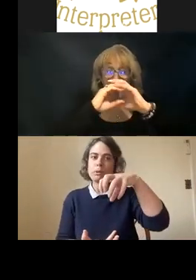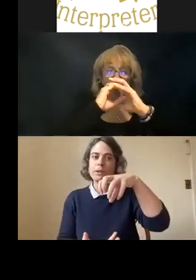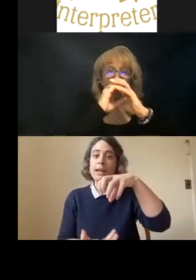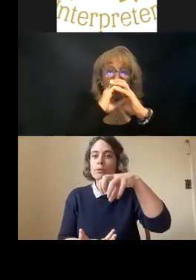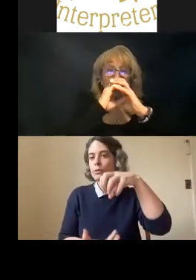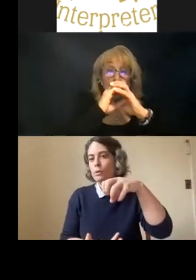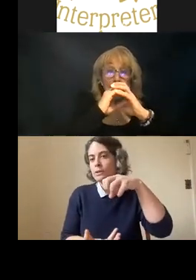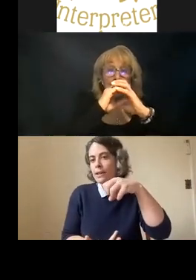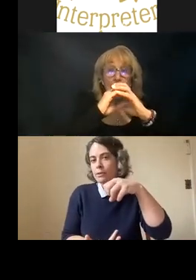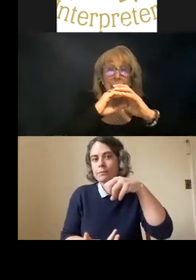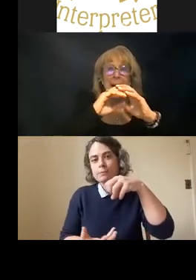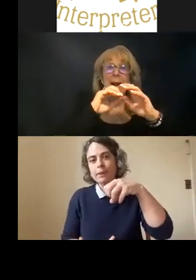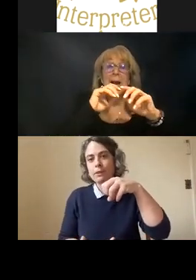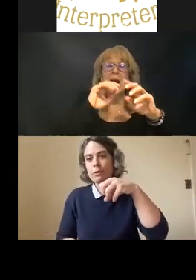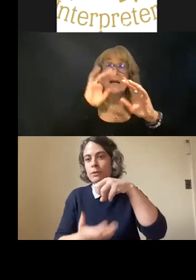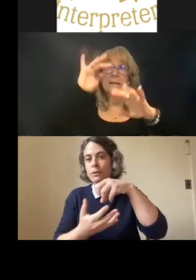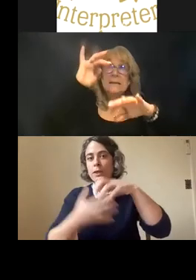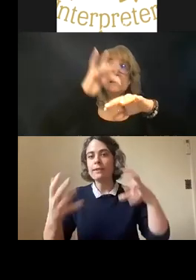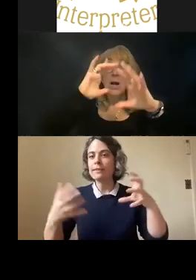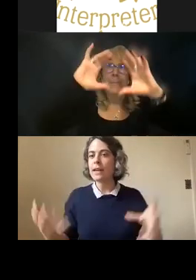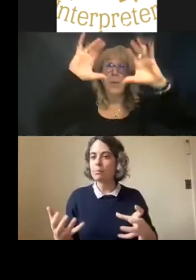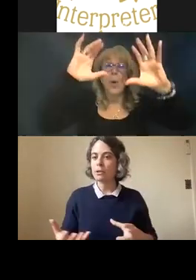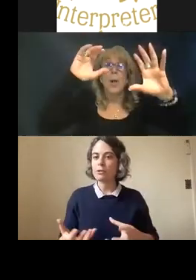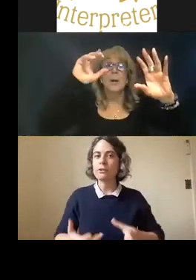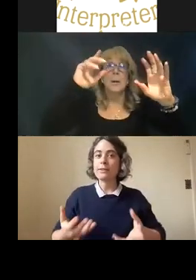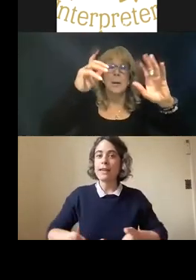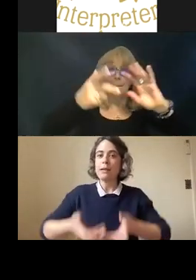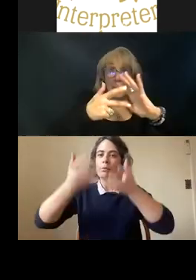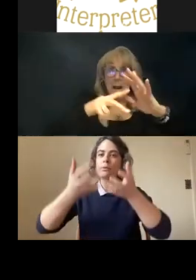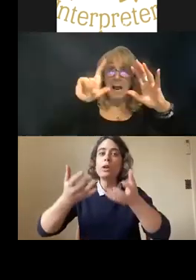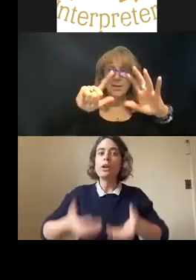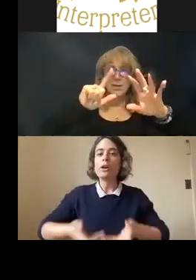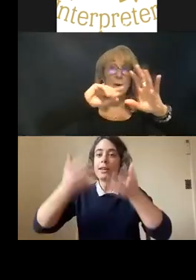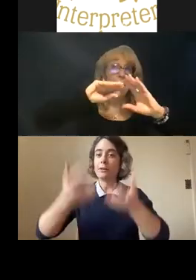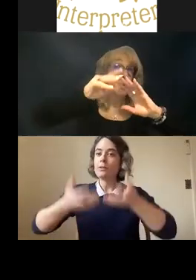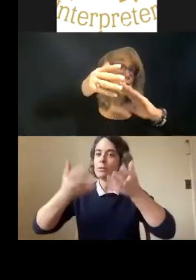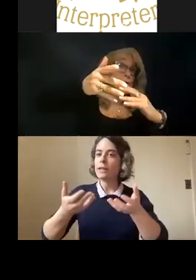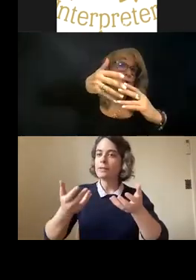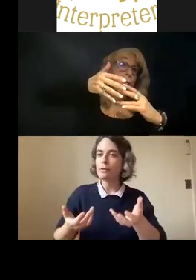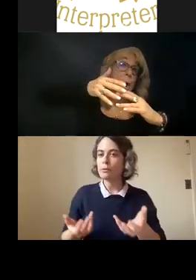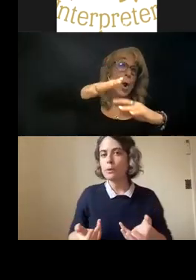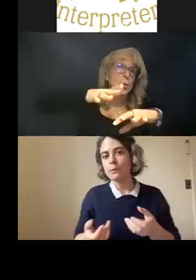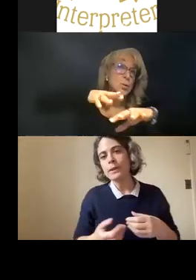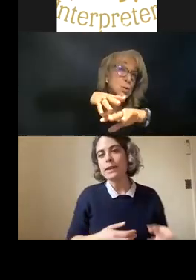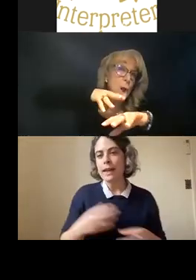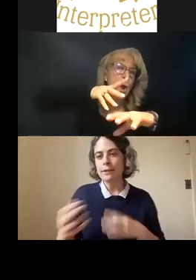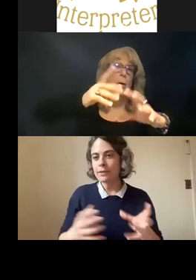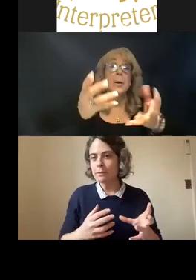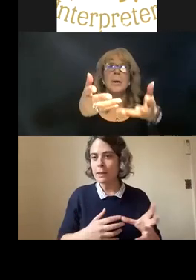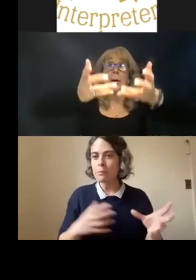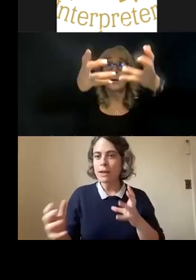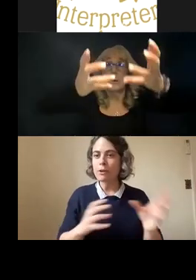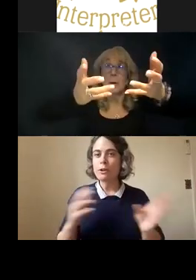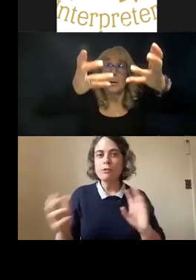touches the ball, it has to slow down. And so this creates this high pressure that's able to carry the weight of the ball. At the